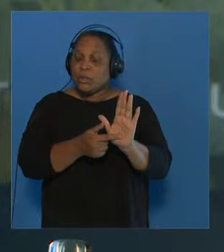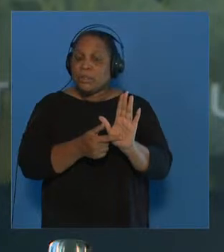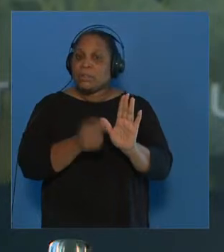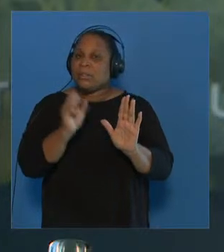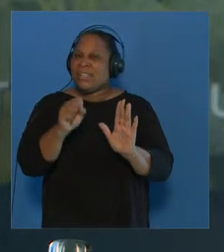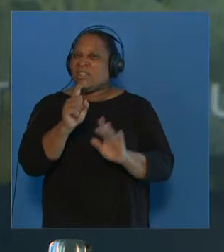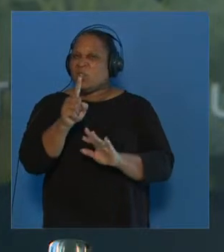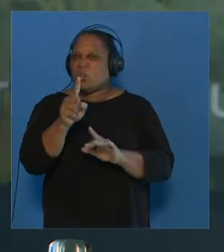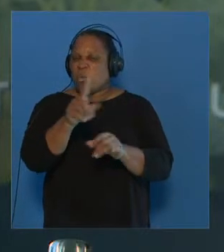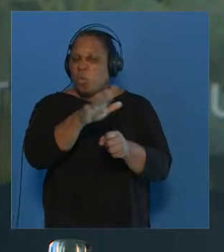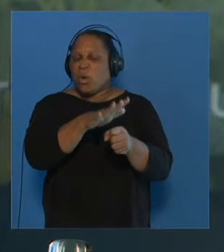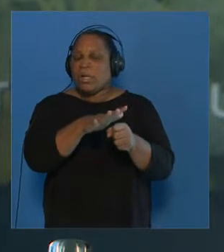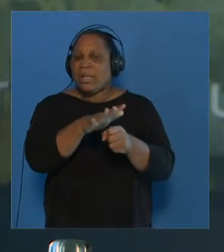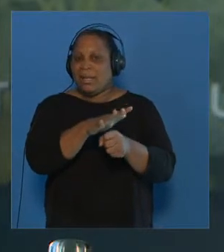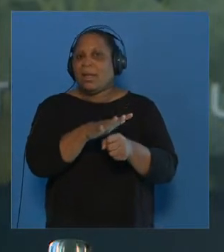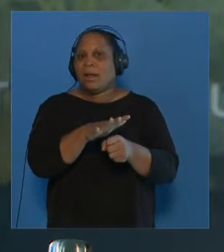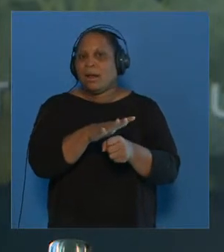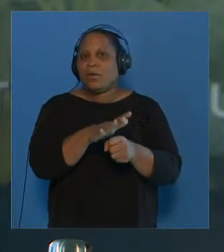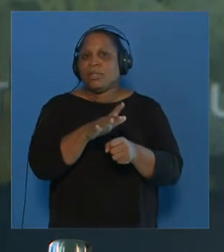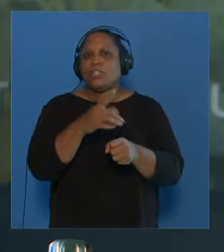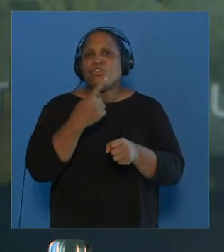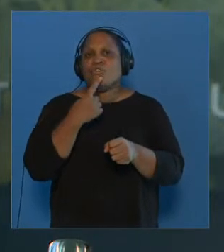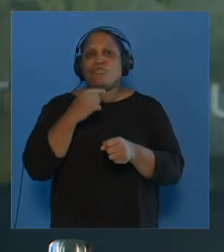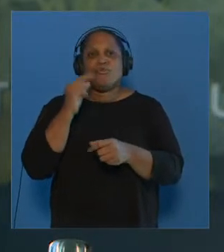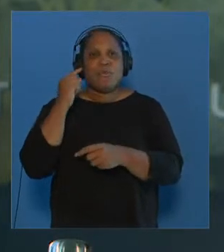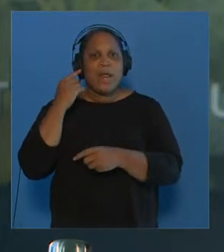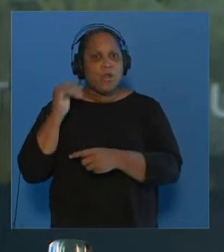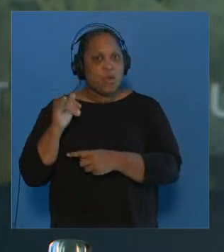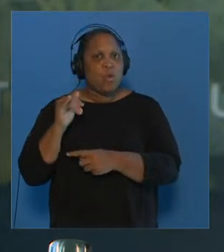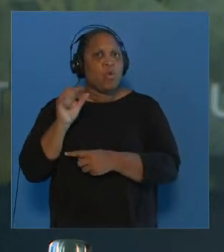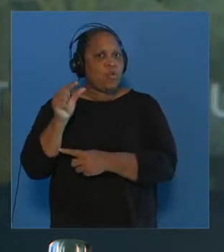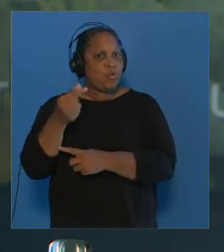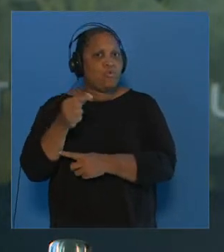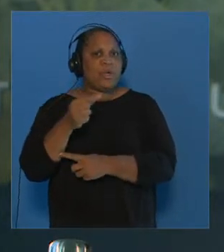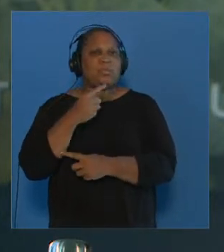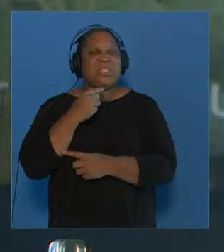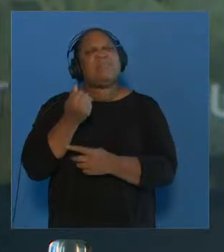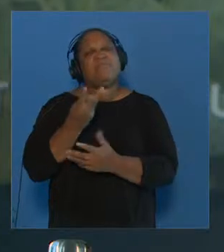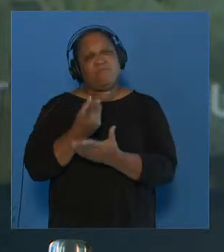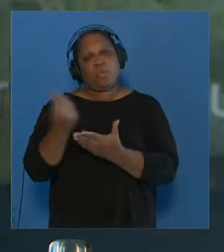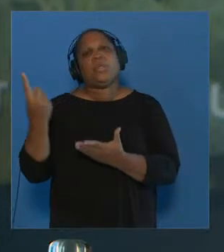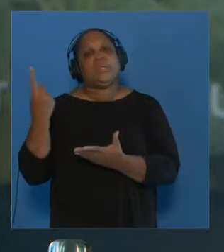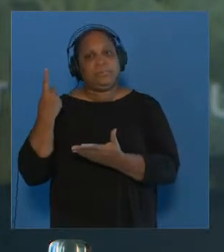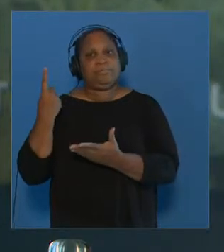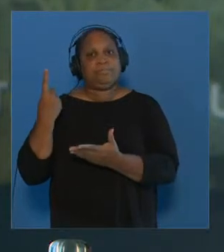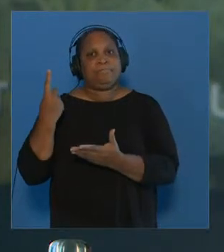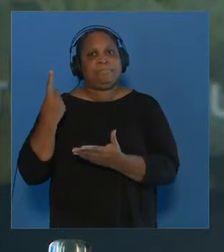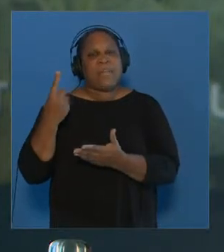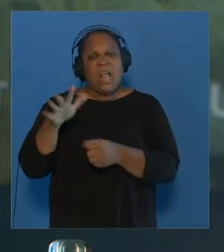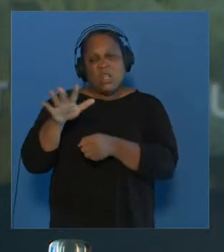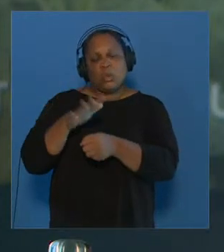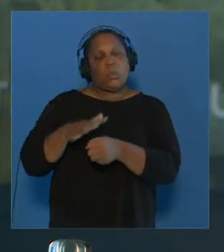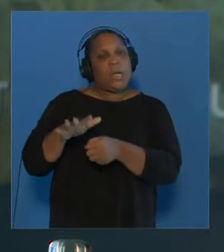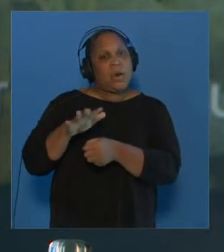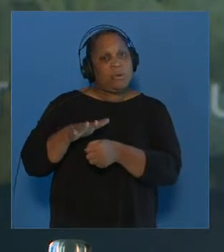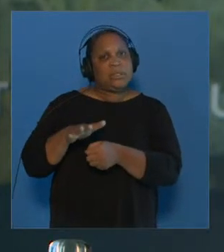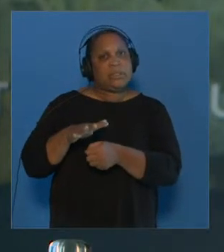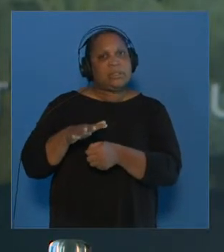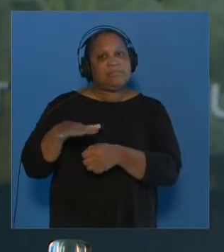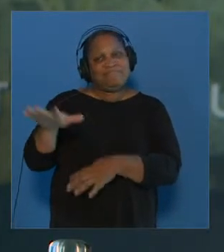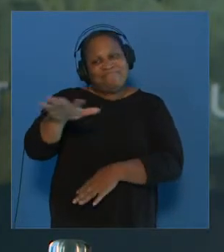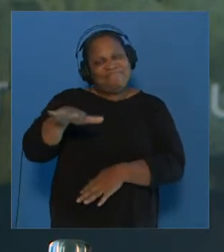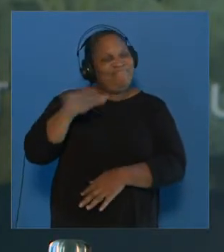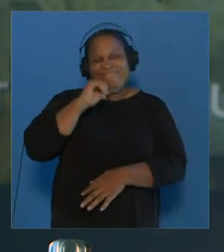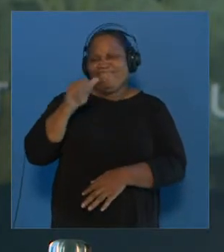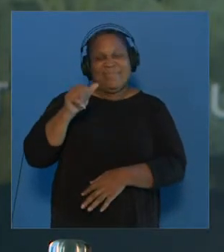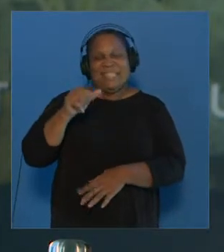is one of the areas that the red, gold, and green indicators we spoke about a couple of weeks ago, and that's one of the areas that we have not gone